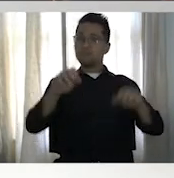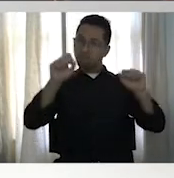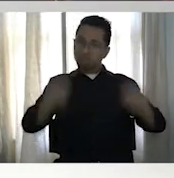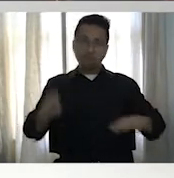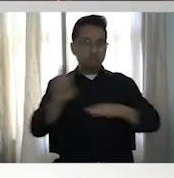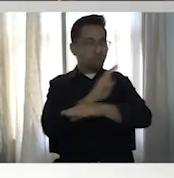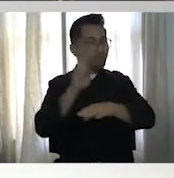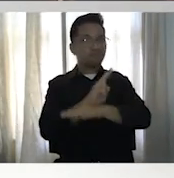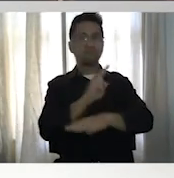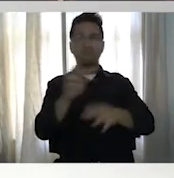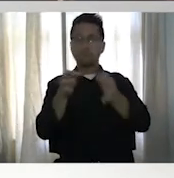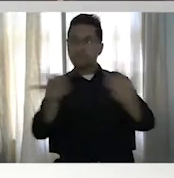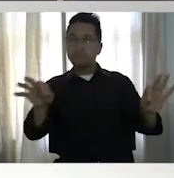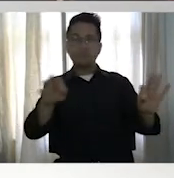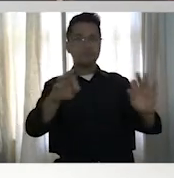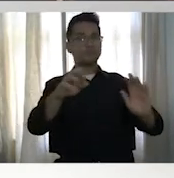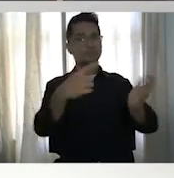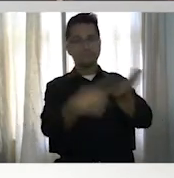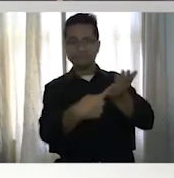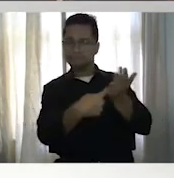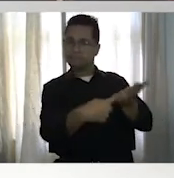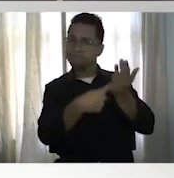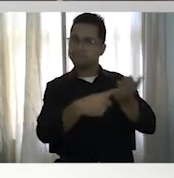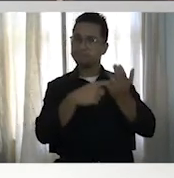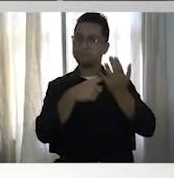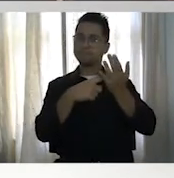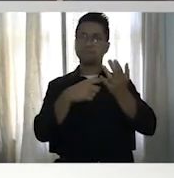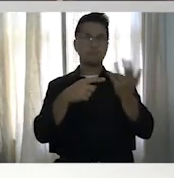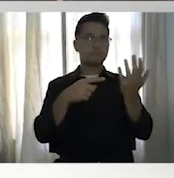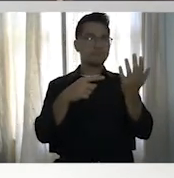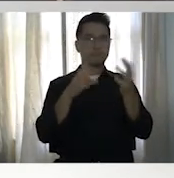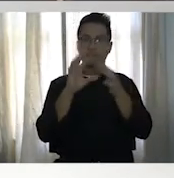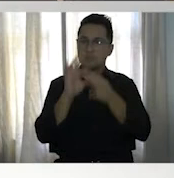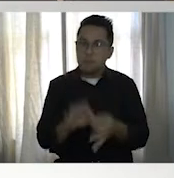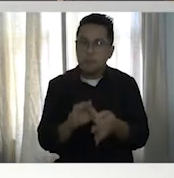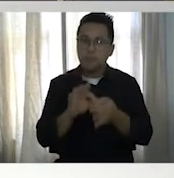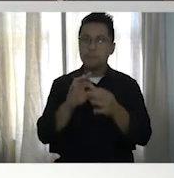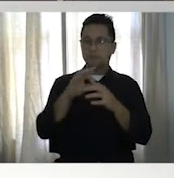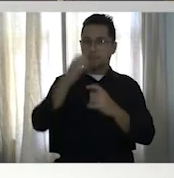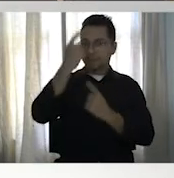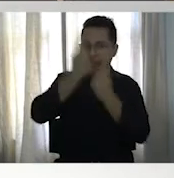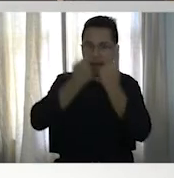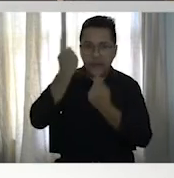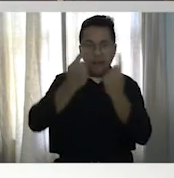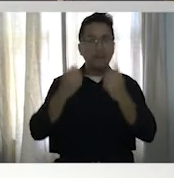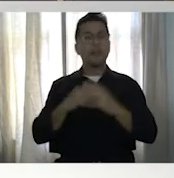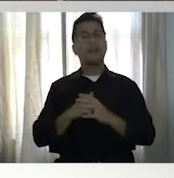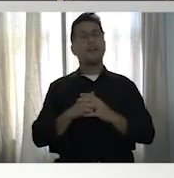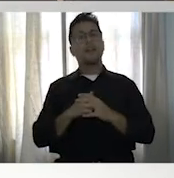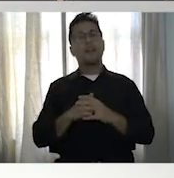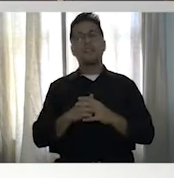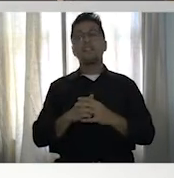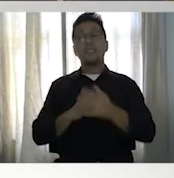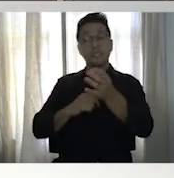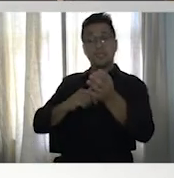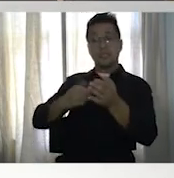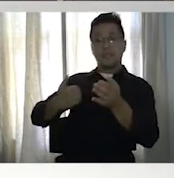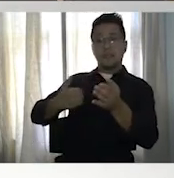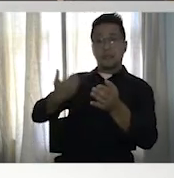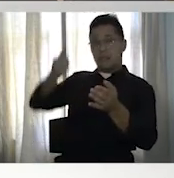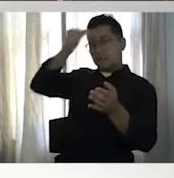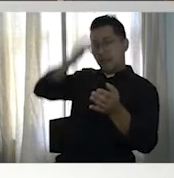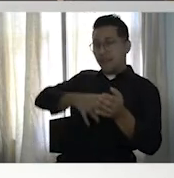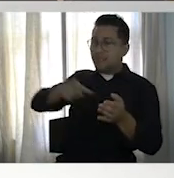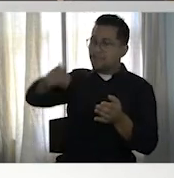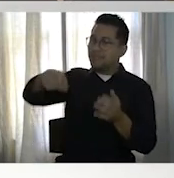language to talk about thinking. And of course, the young man, he would